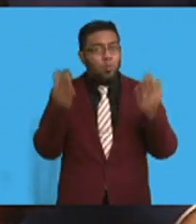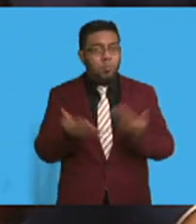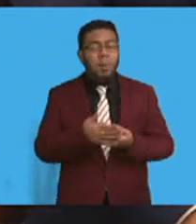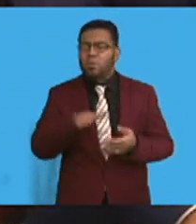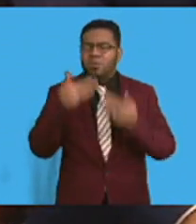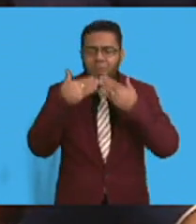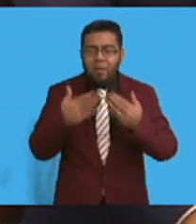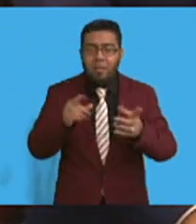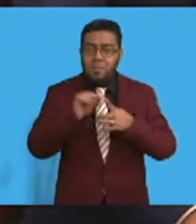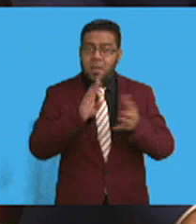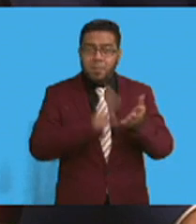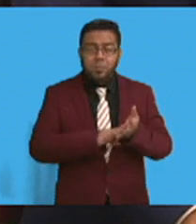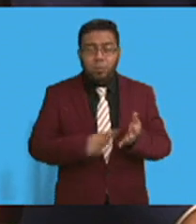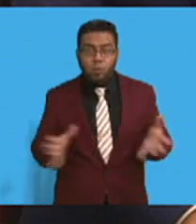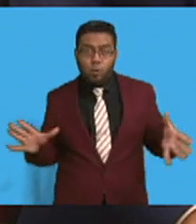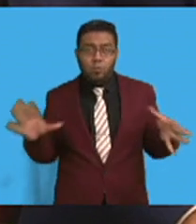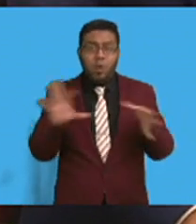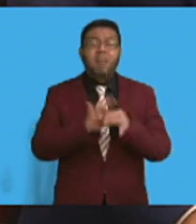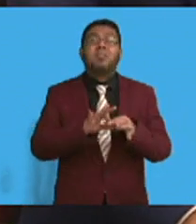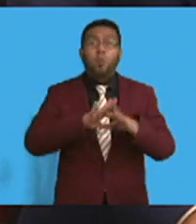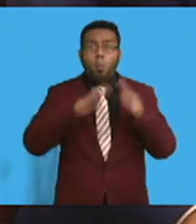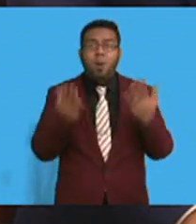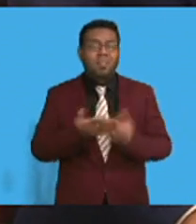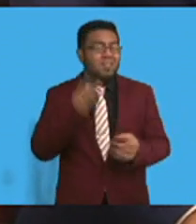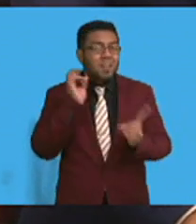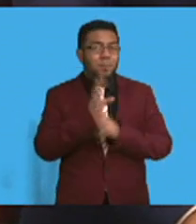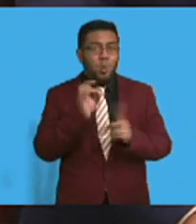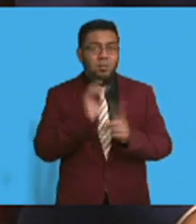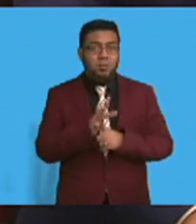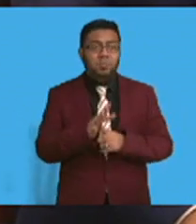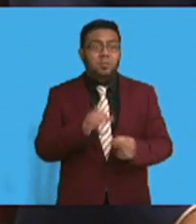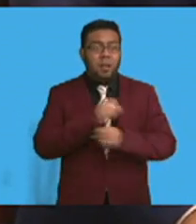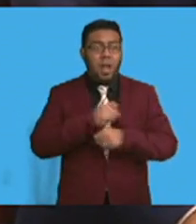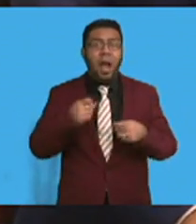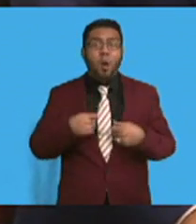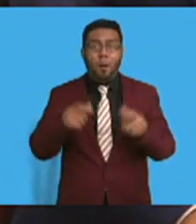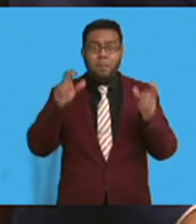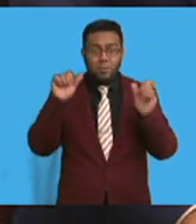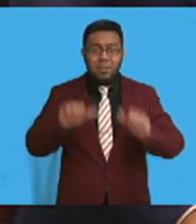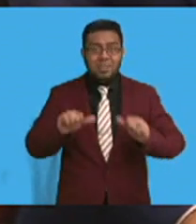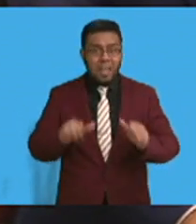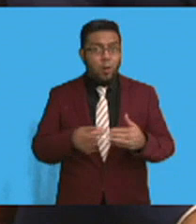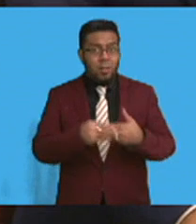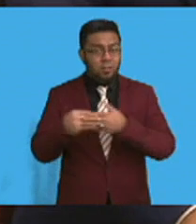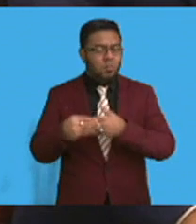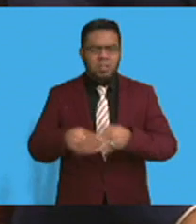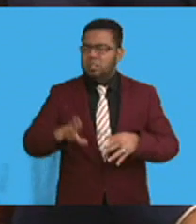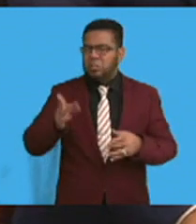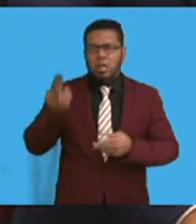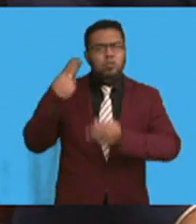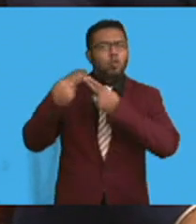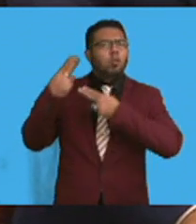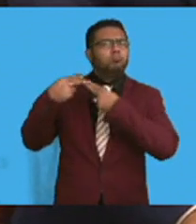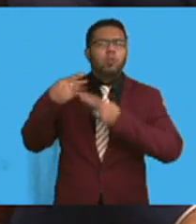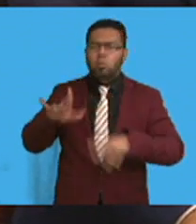tremendous work he has done to unite the world in this important campaign. Our presidency and his leadership are historic achievements so far,